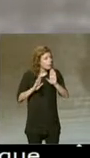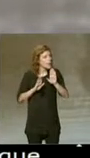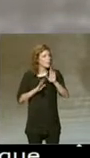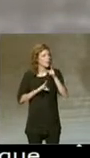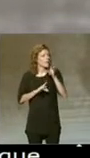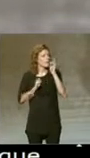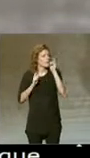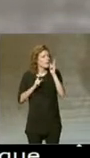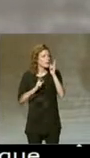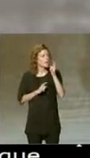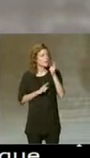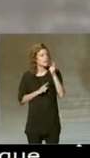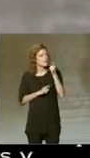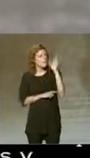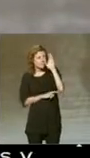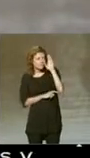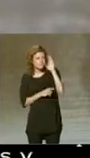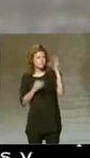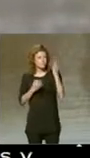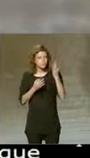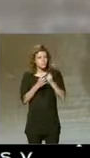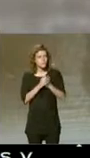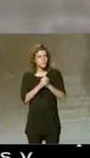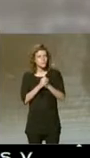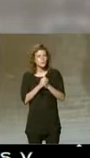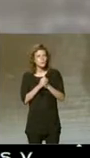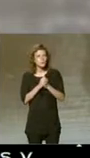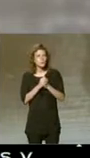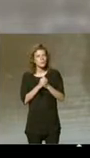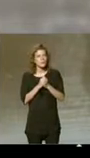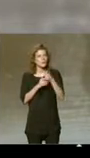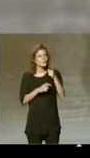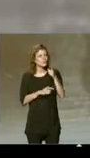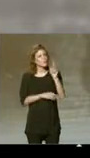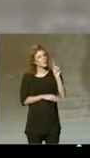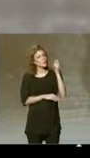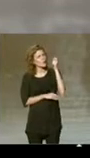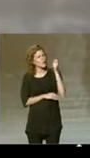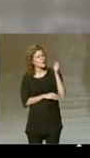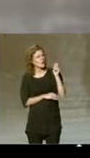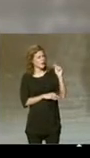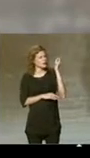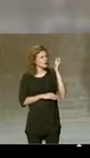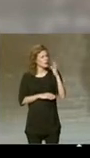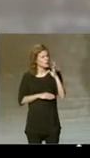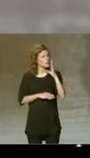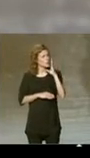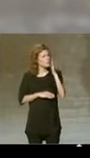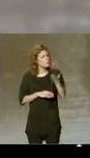solve all the problems thanks to their participation and most valuable